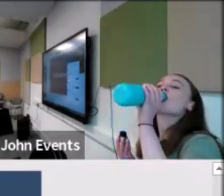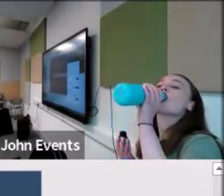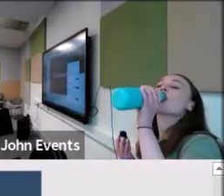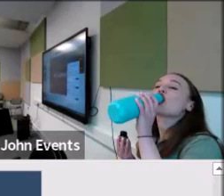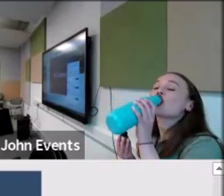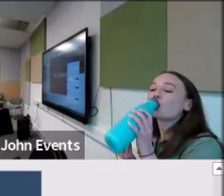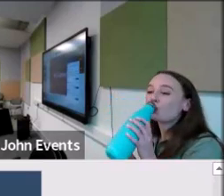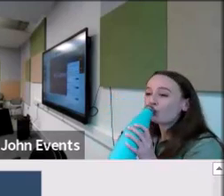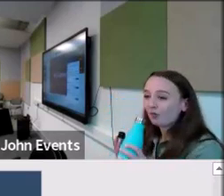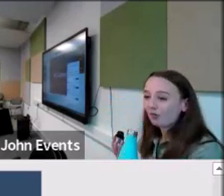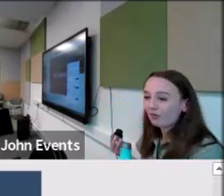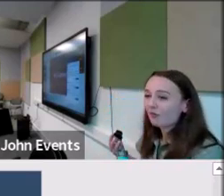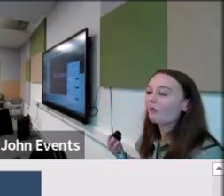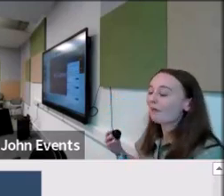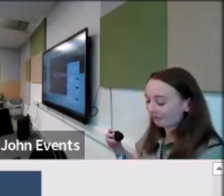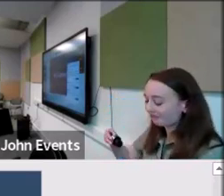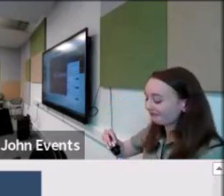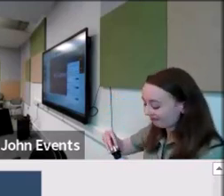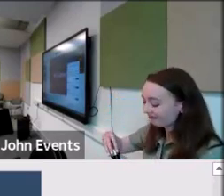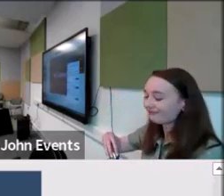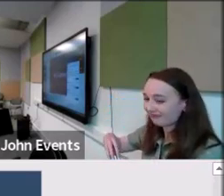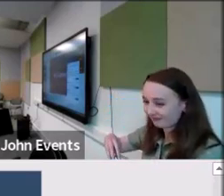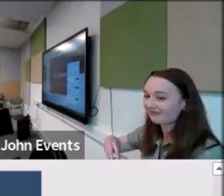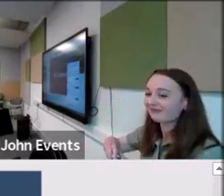a sunflower lanyard.